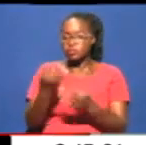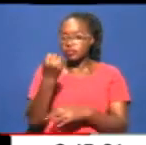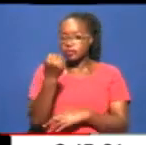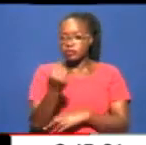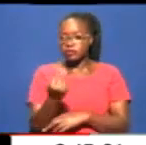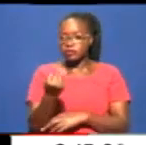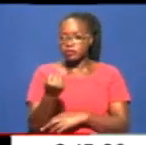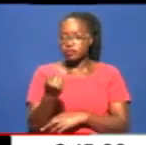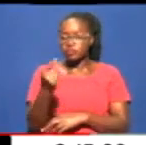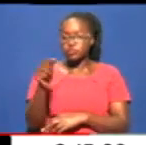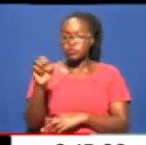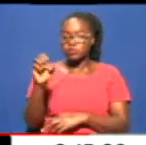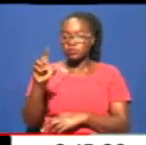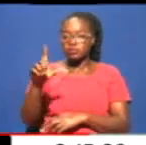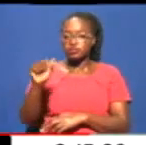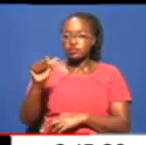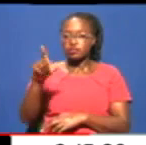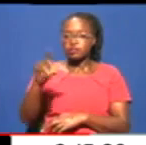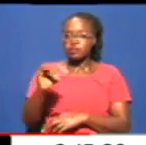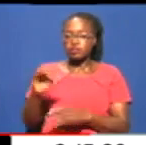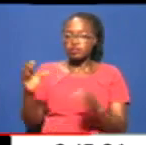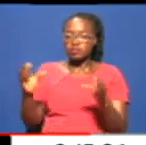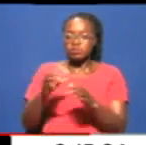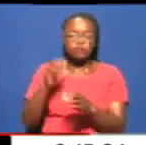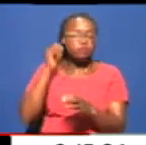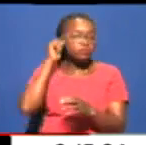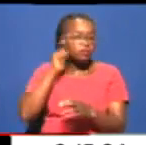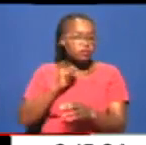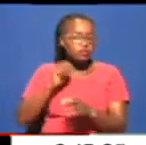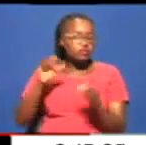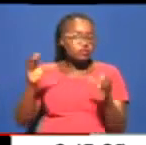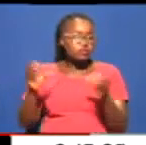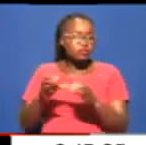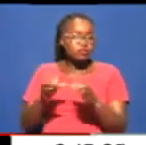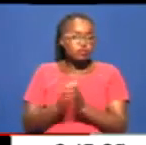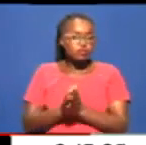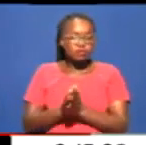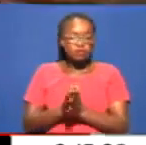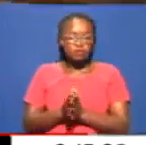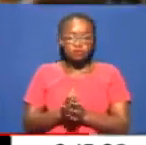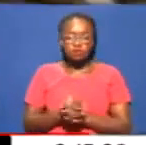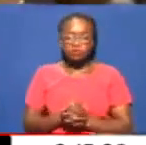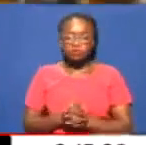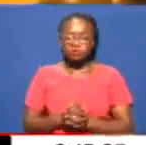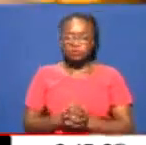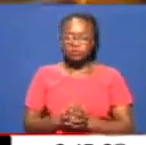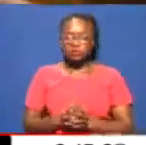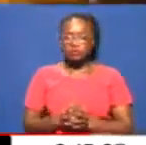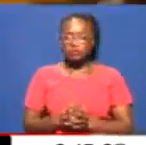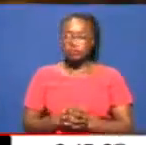Talai clan of the larger Nandi community. Weekly for Kitch with our report.